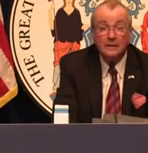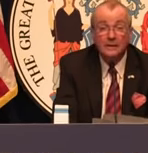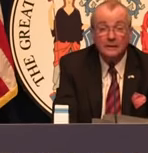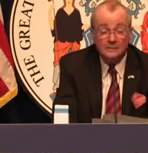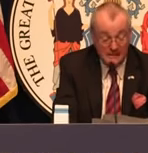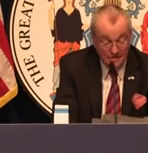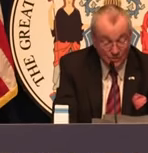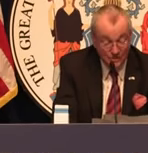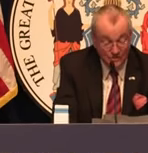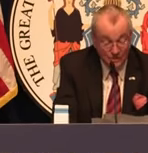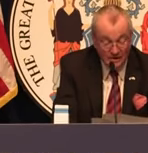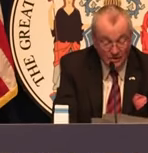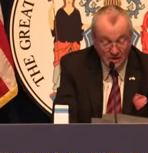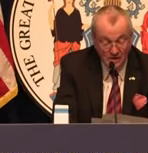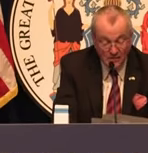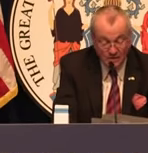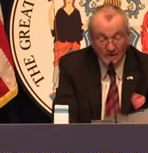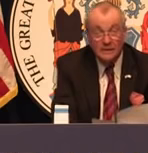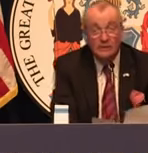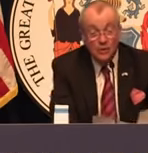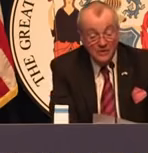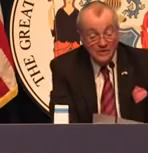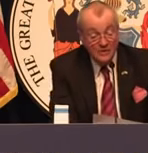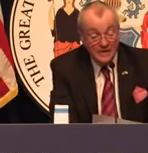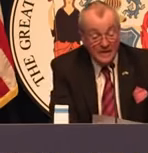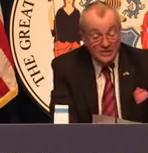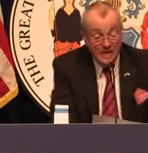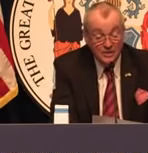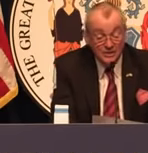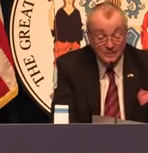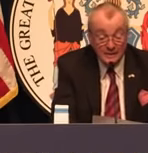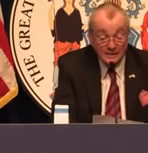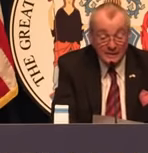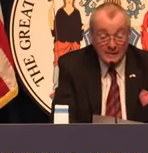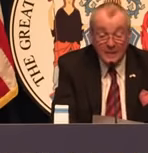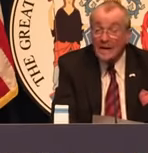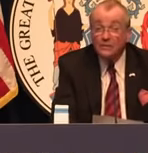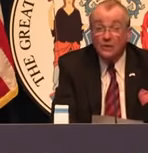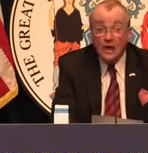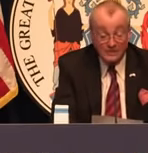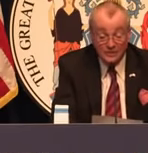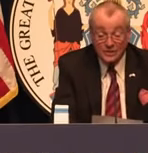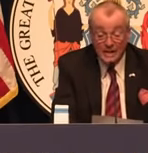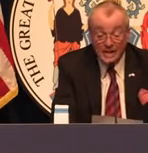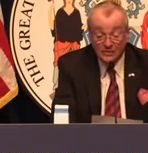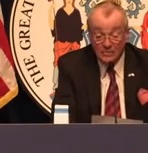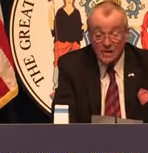step to get to restarting and recovering, moving to the next stage. That is a